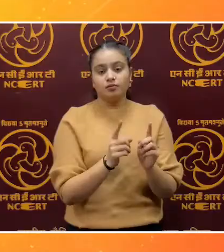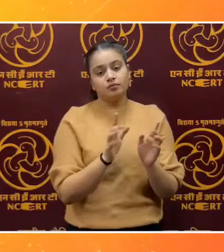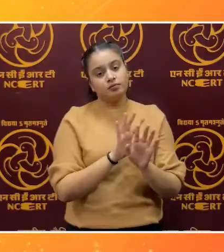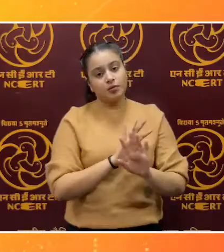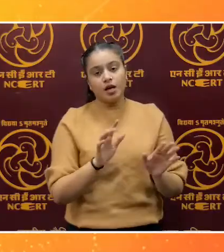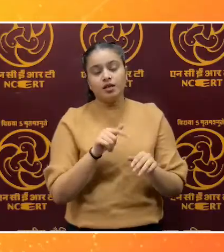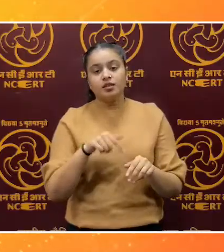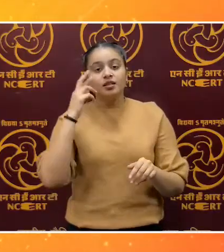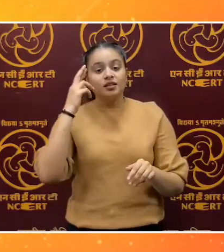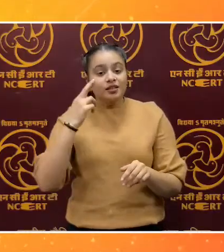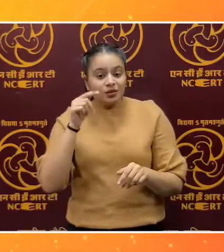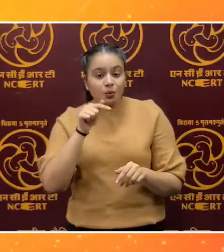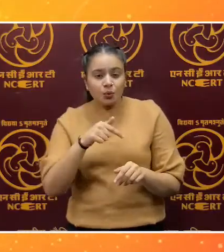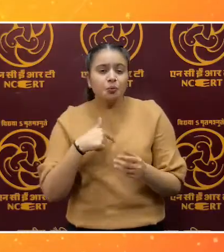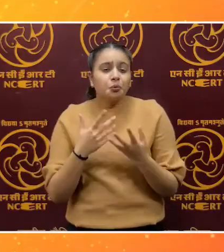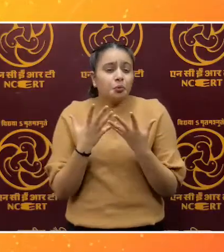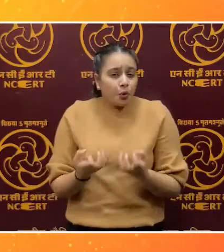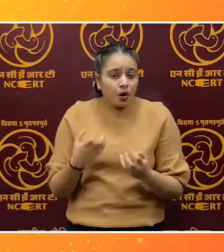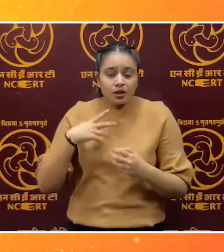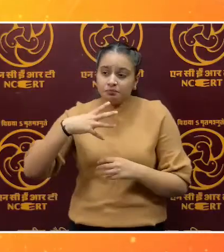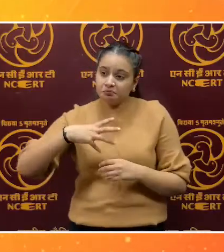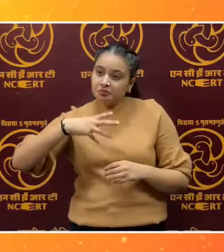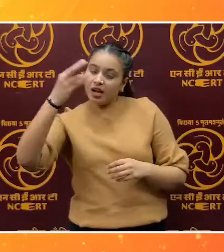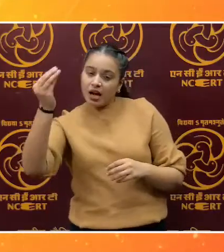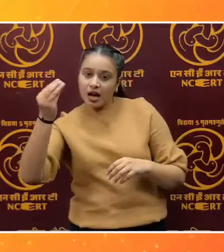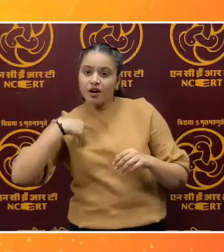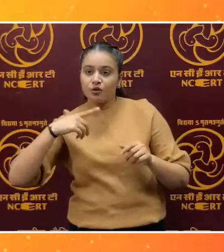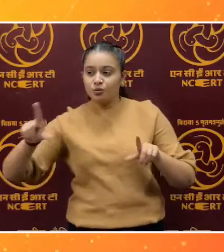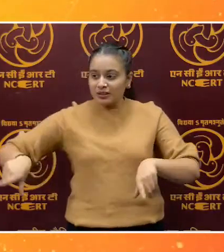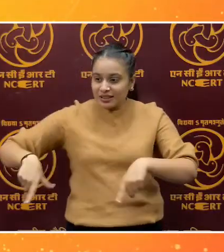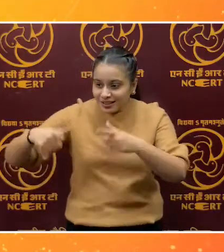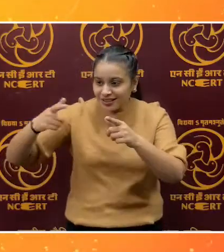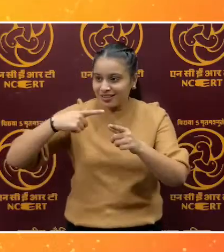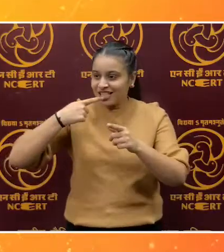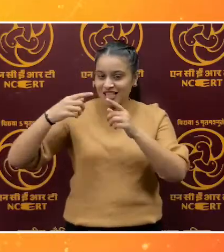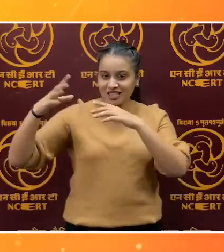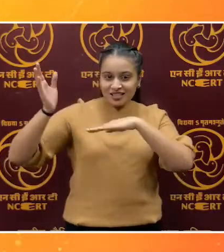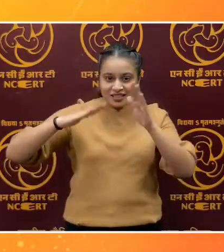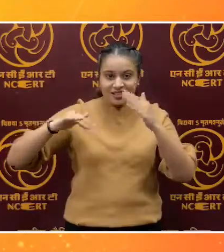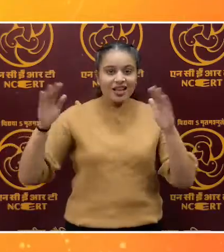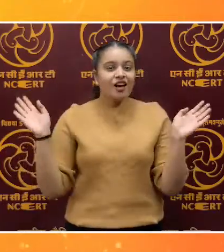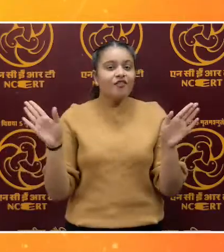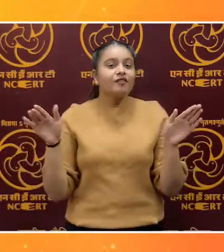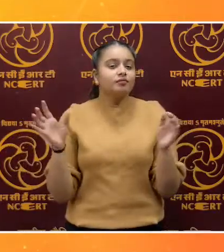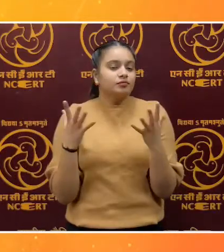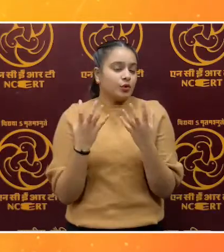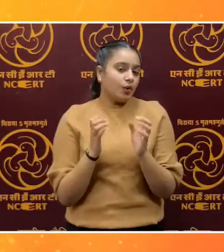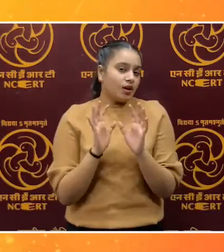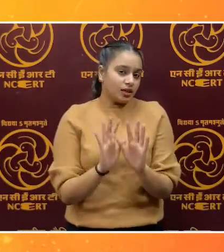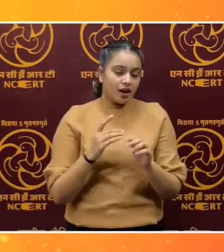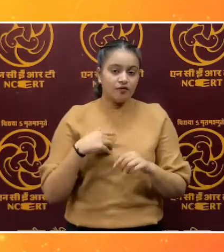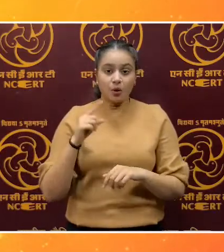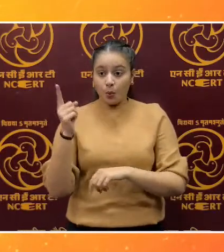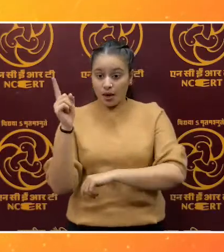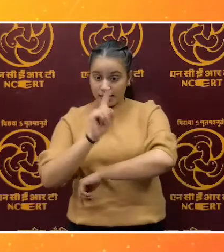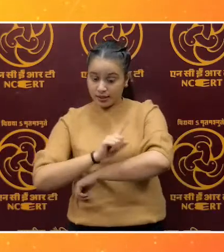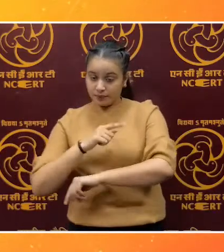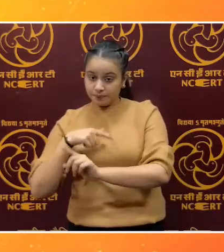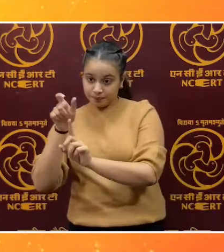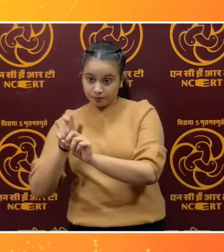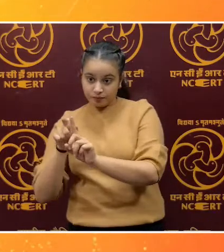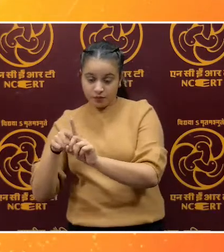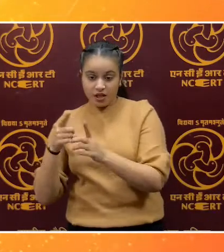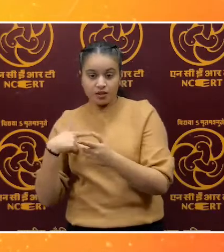into the open skies and enjoy the green trees also. So, and one day the merchant decided to